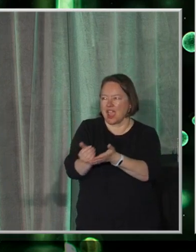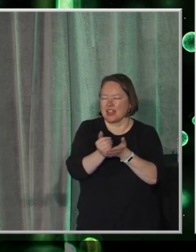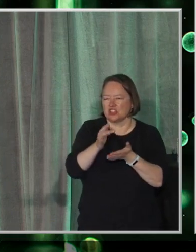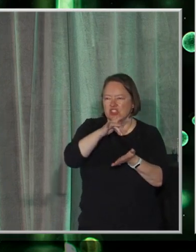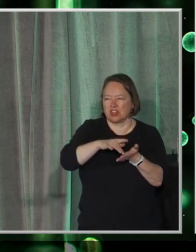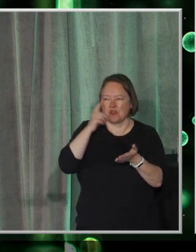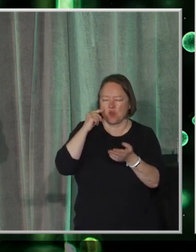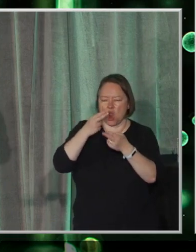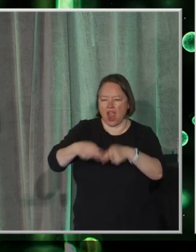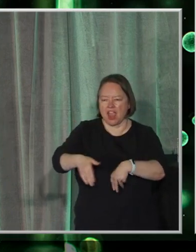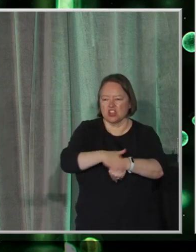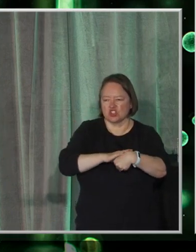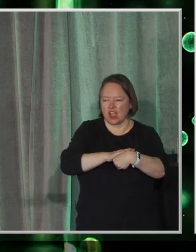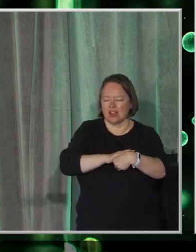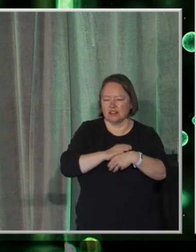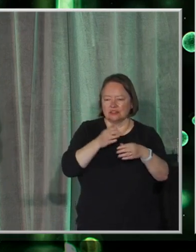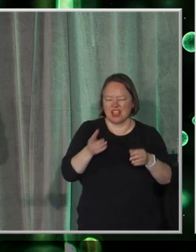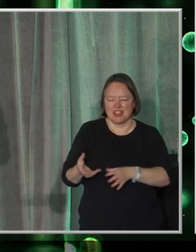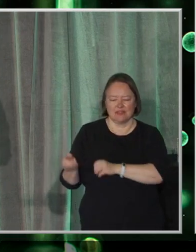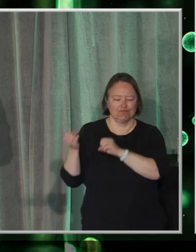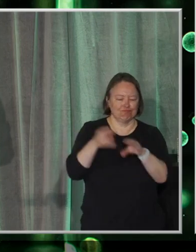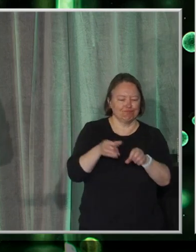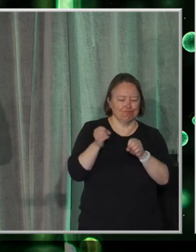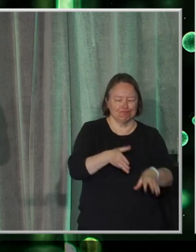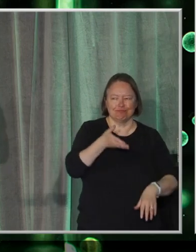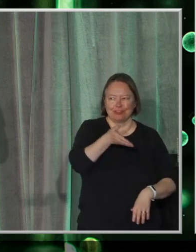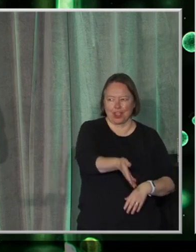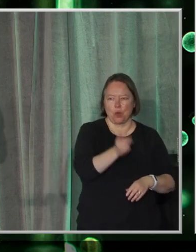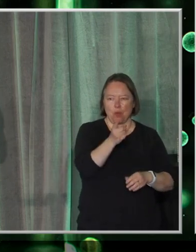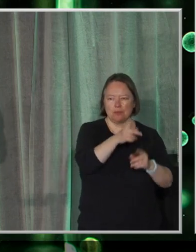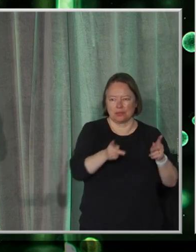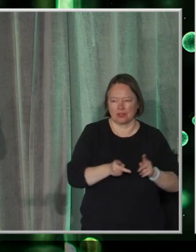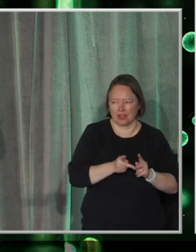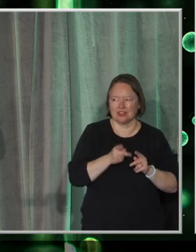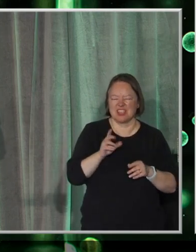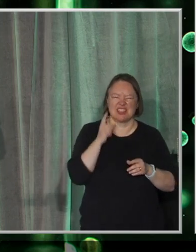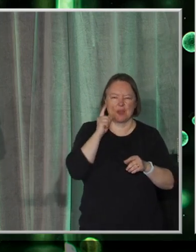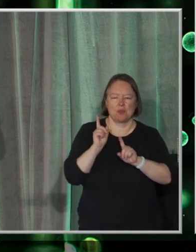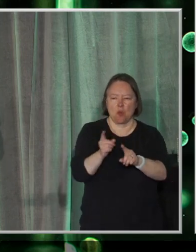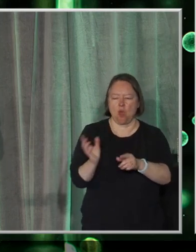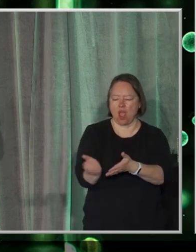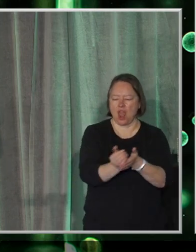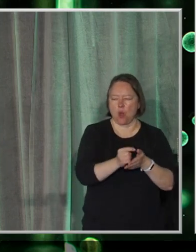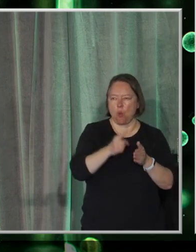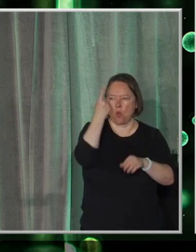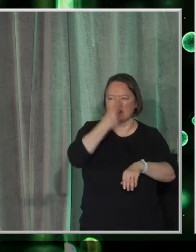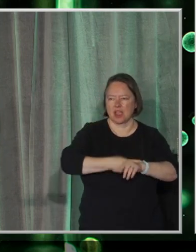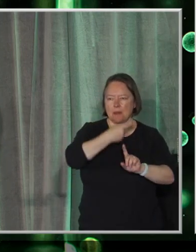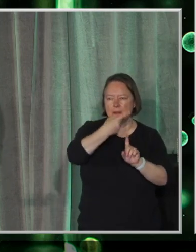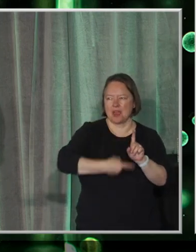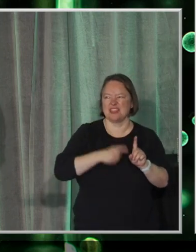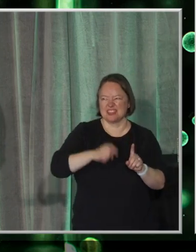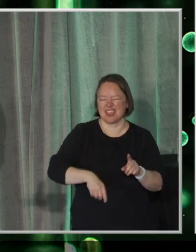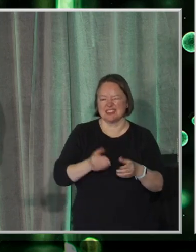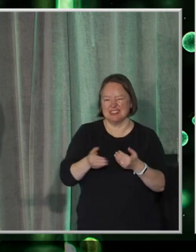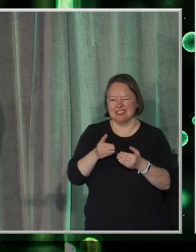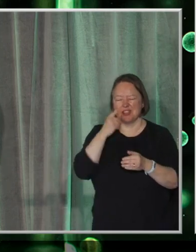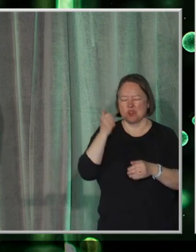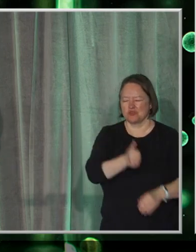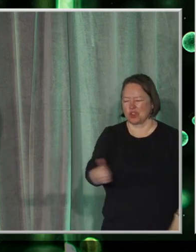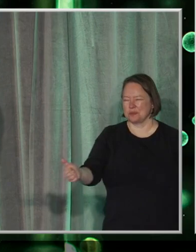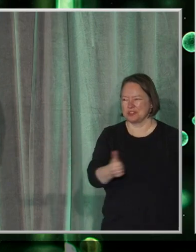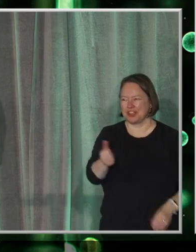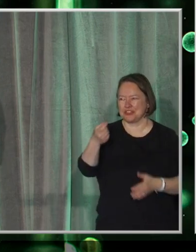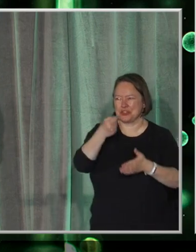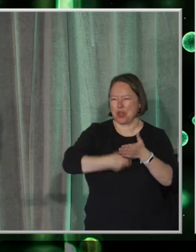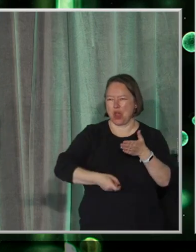eggshells and dump them there. And we will come to collect them once a month. Yeah, that will ease the transportation cost.